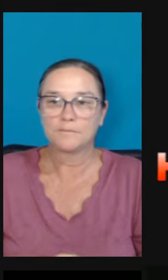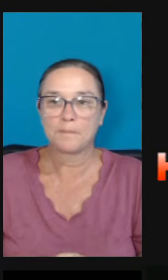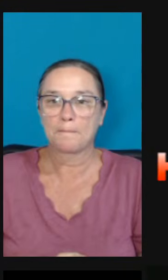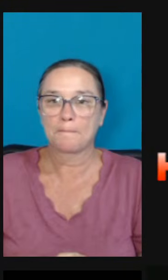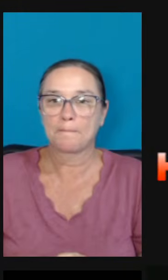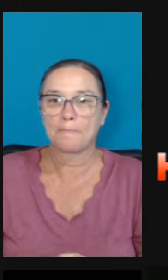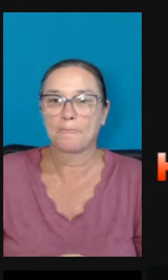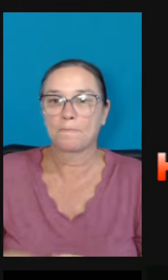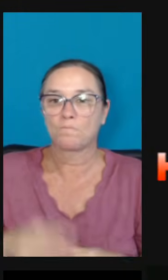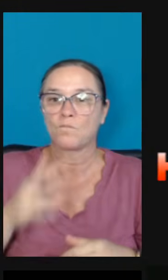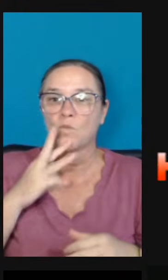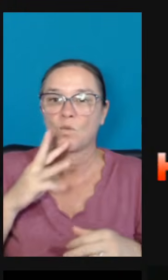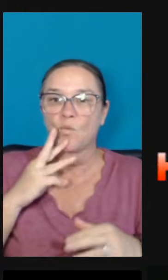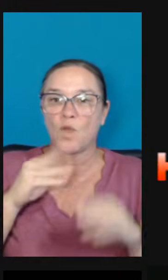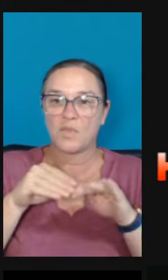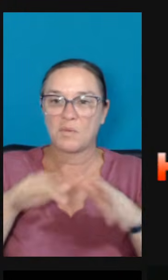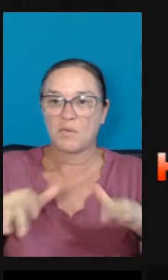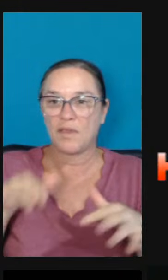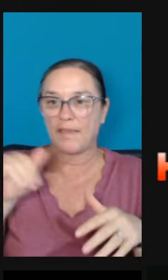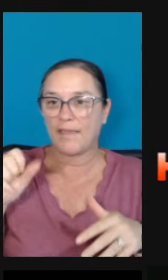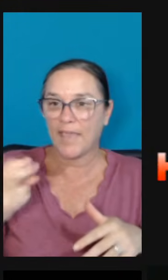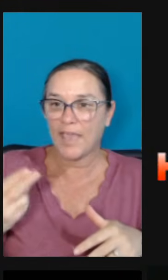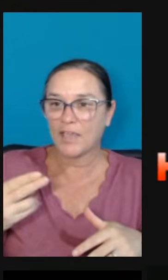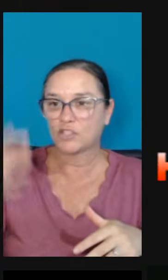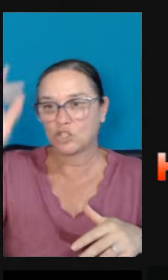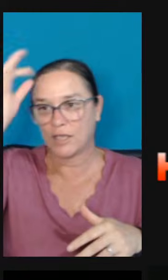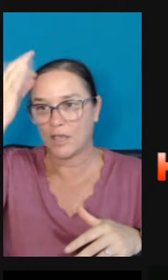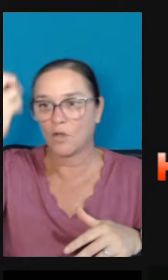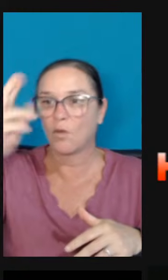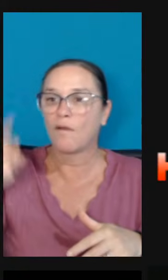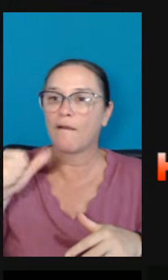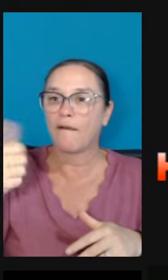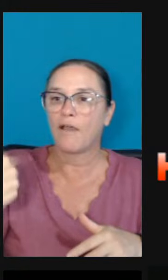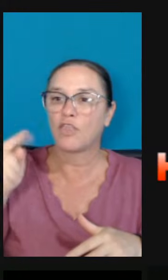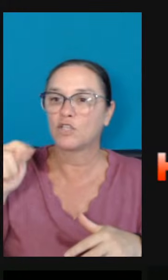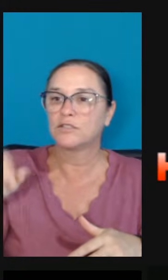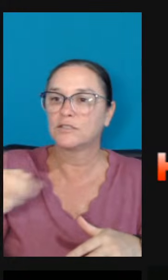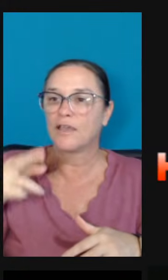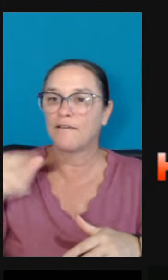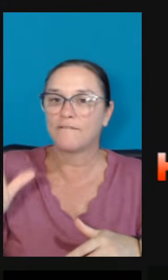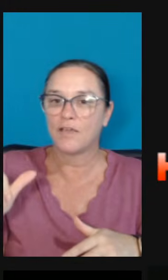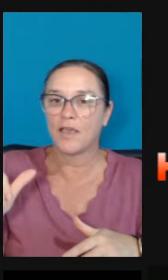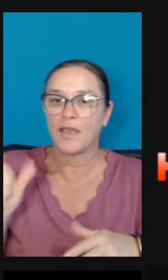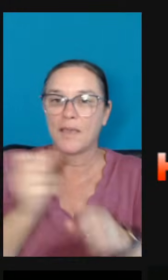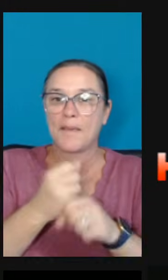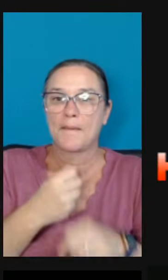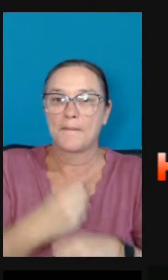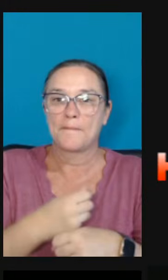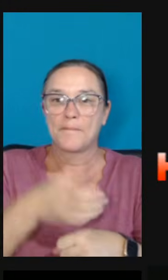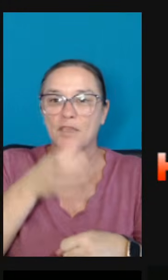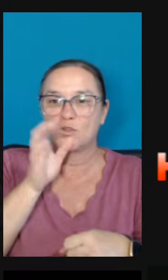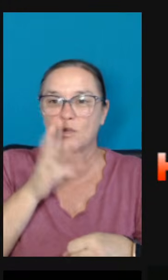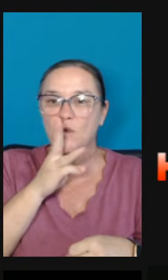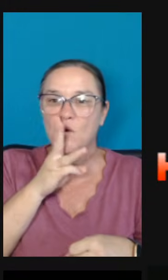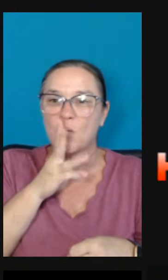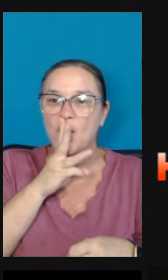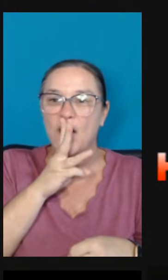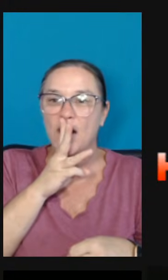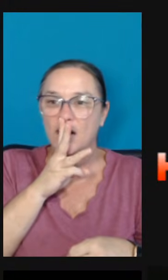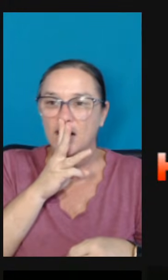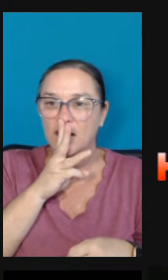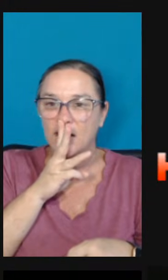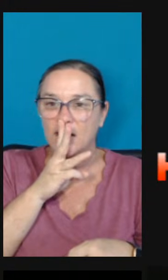Water contaminated by ash, Pele's hair, or other tephra will usually make drinking water unpalatable before it presents a health